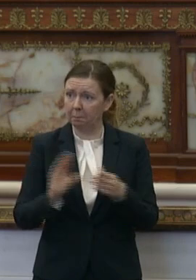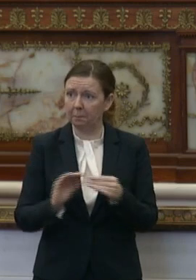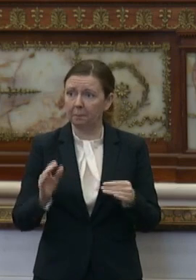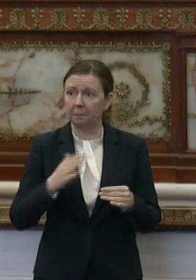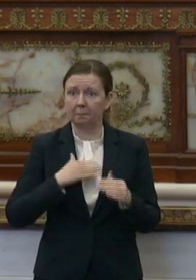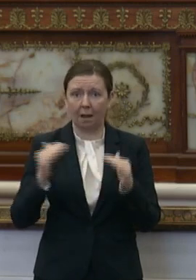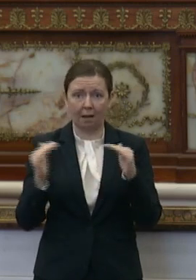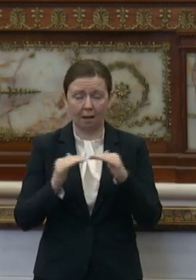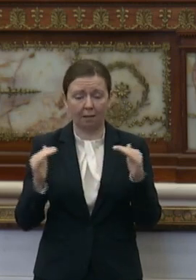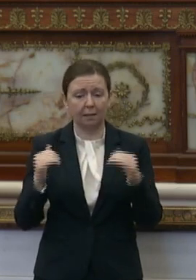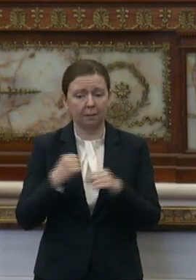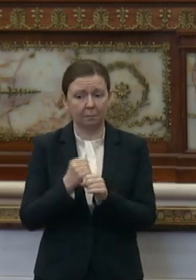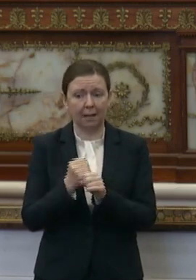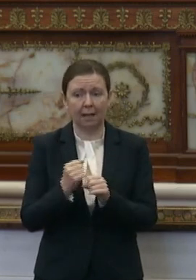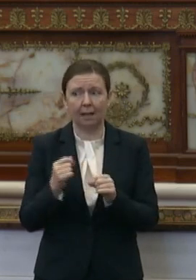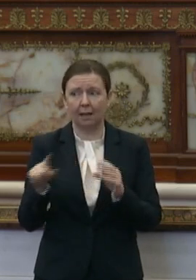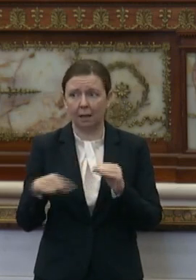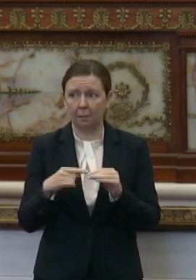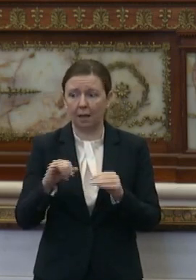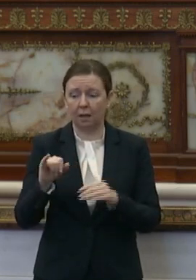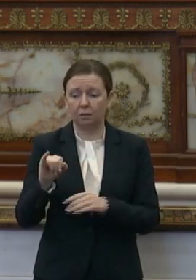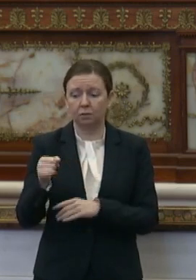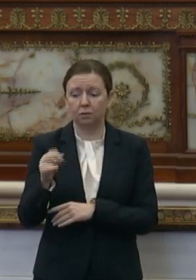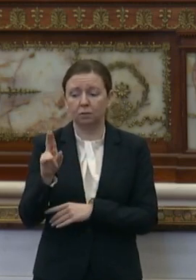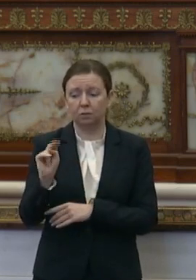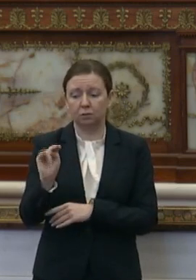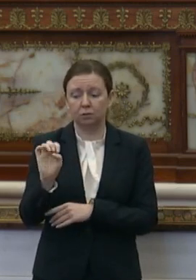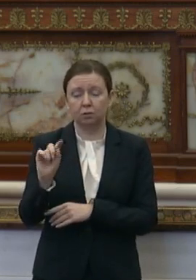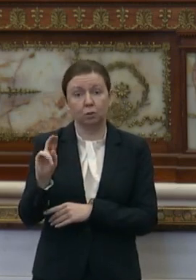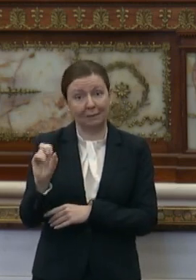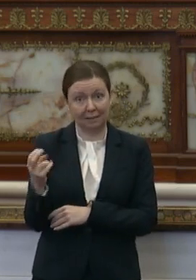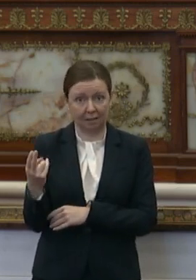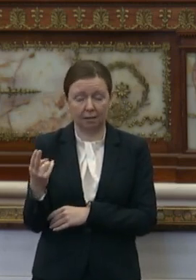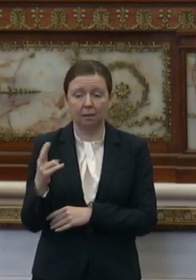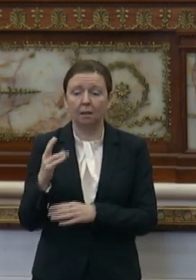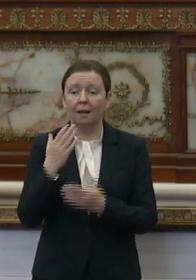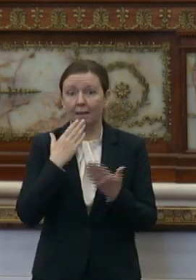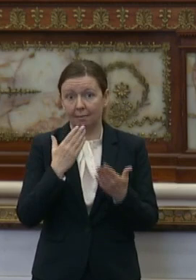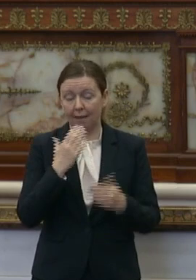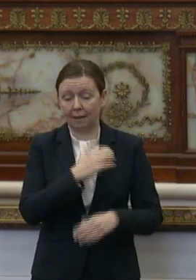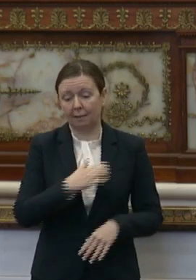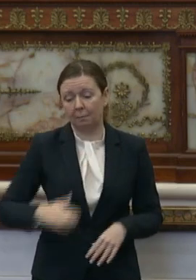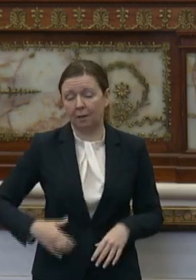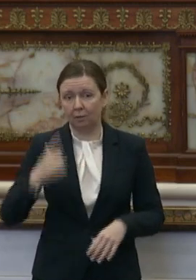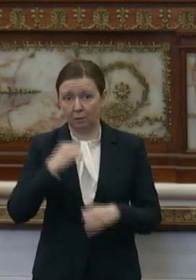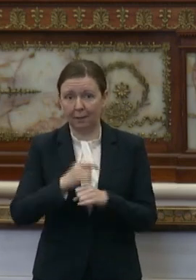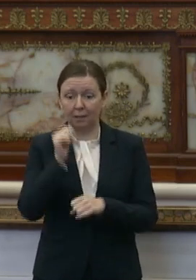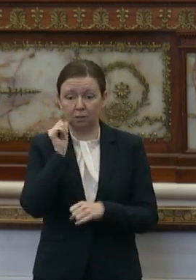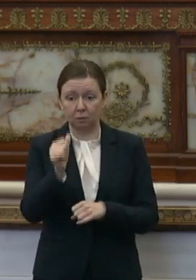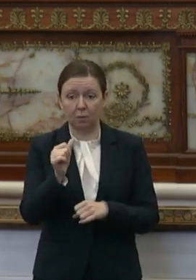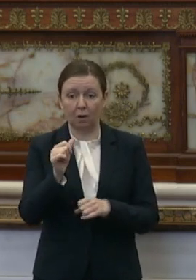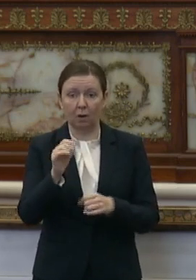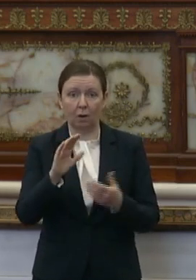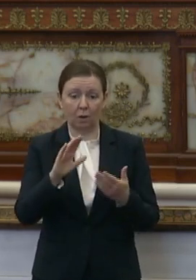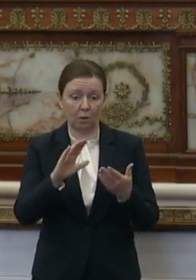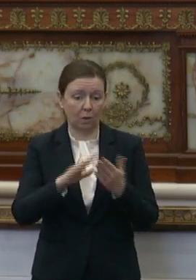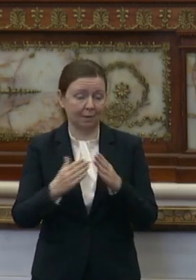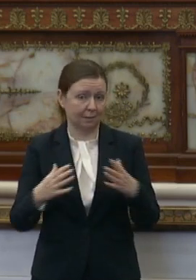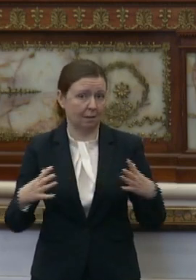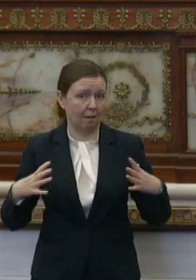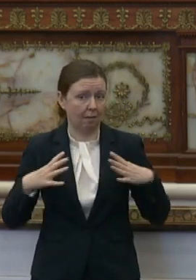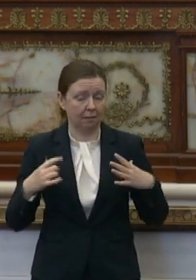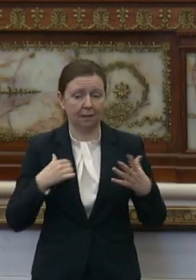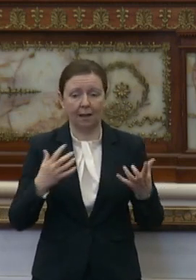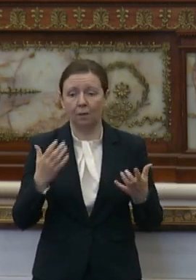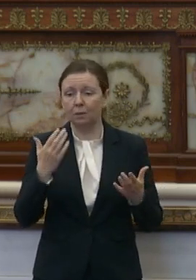my colleague made in reference to Juneteenth, and thank our mayor for making tomorrow a city holiday. And I want to thank